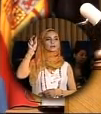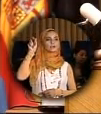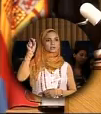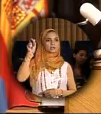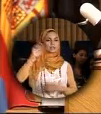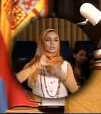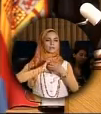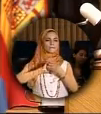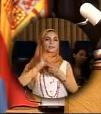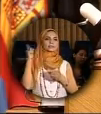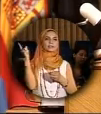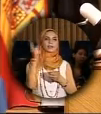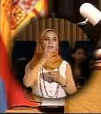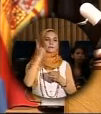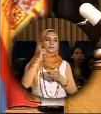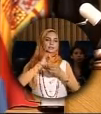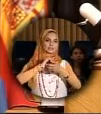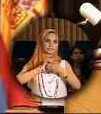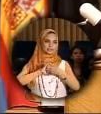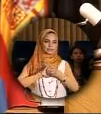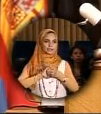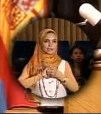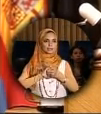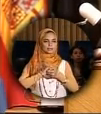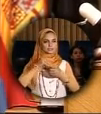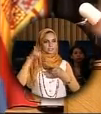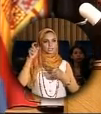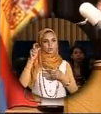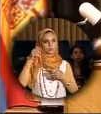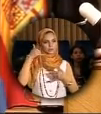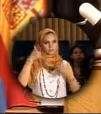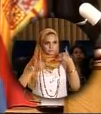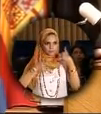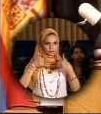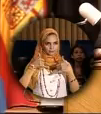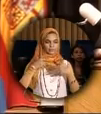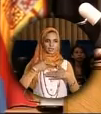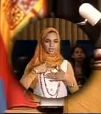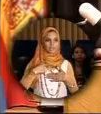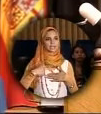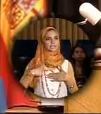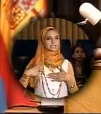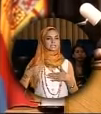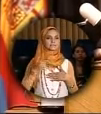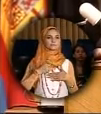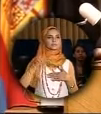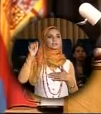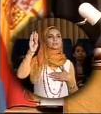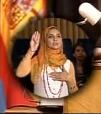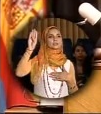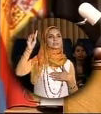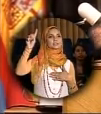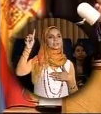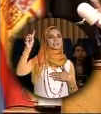Welcome. My name is Karim Ramadan. I work for a small software company called Microsoft,